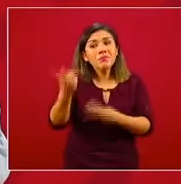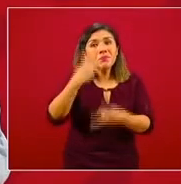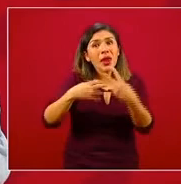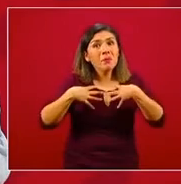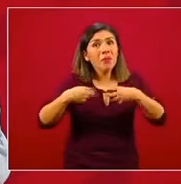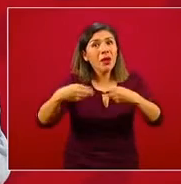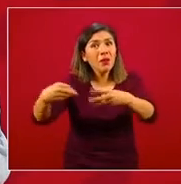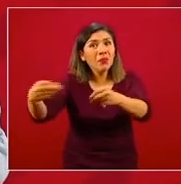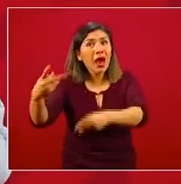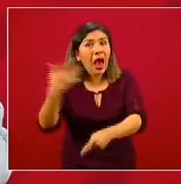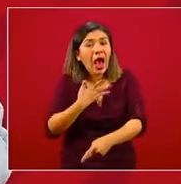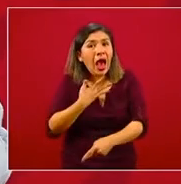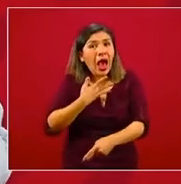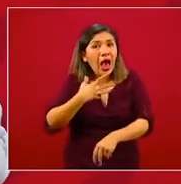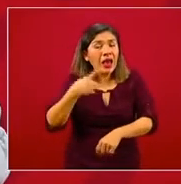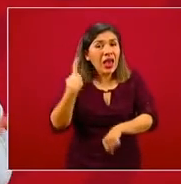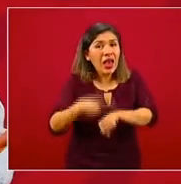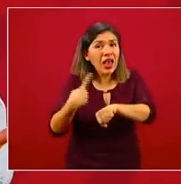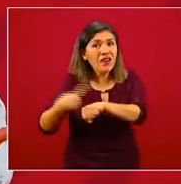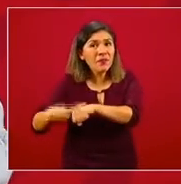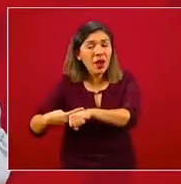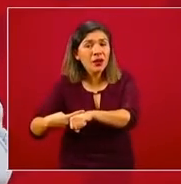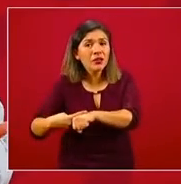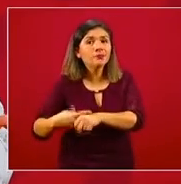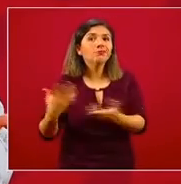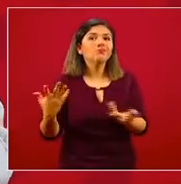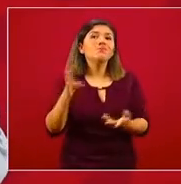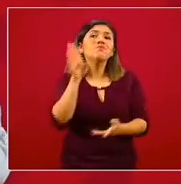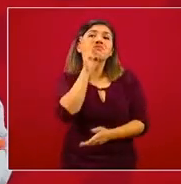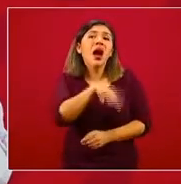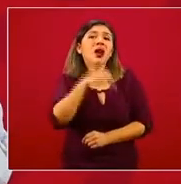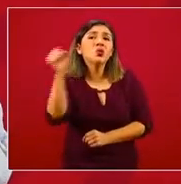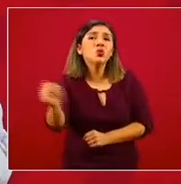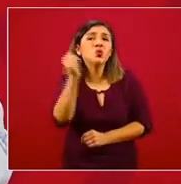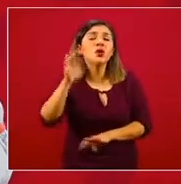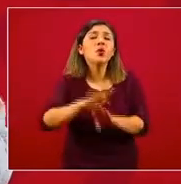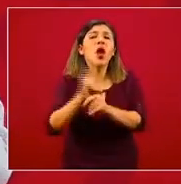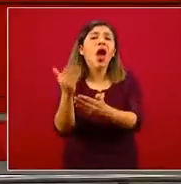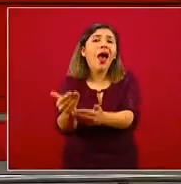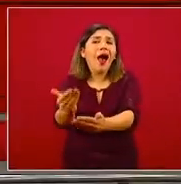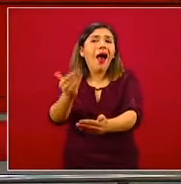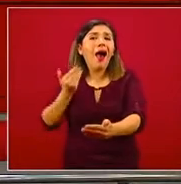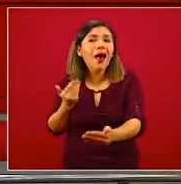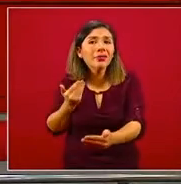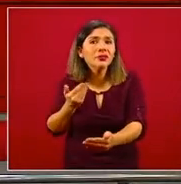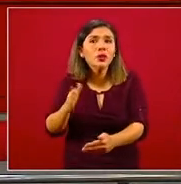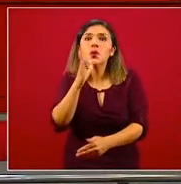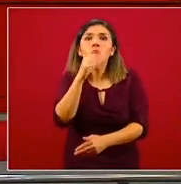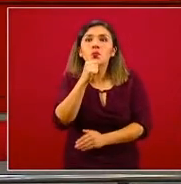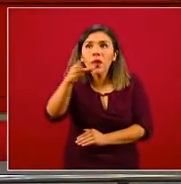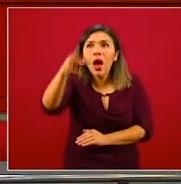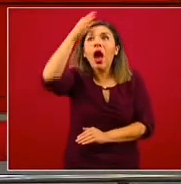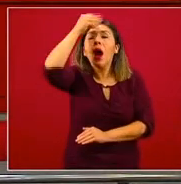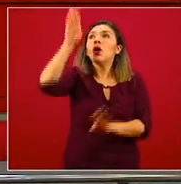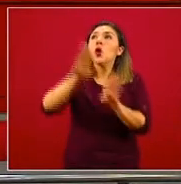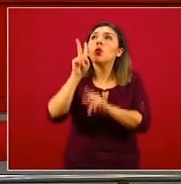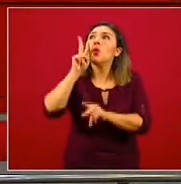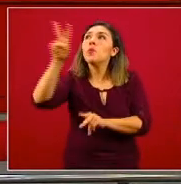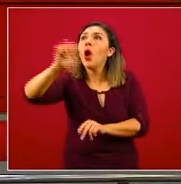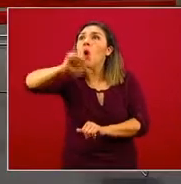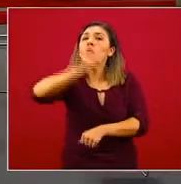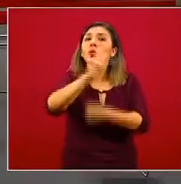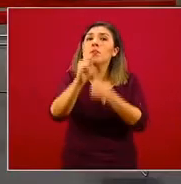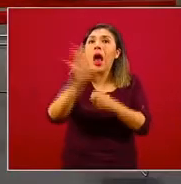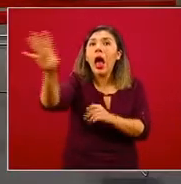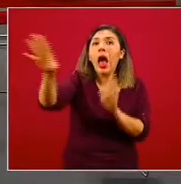happened on many countries who had the beginning of the epidemic. And well, that is too sad because they were